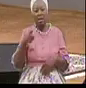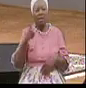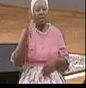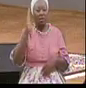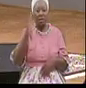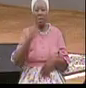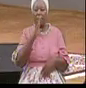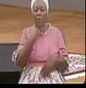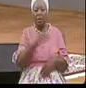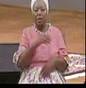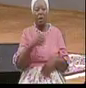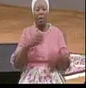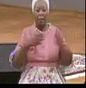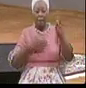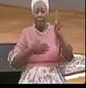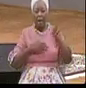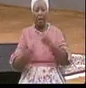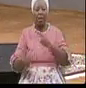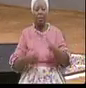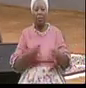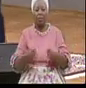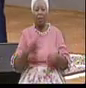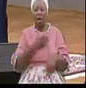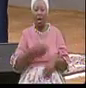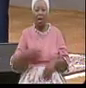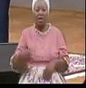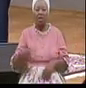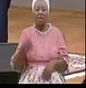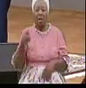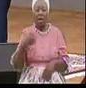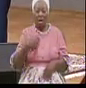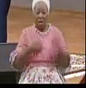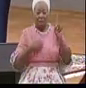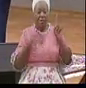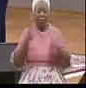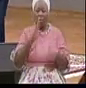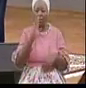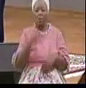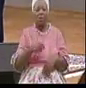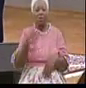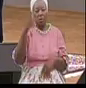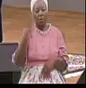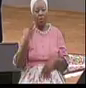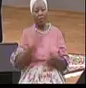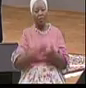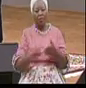a my people, and I will be your God.